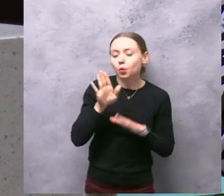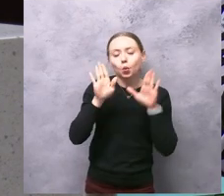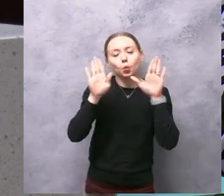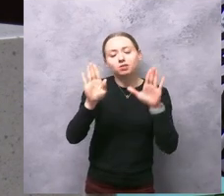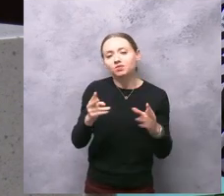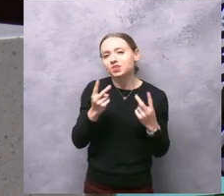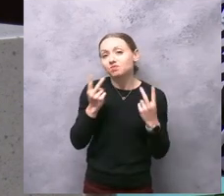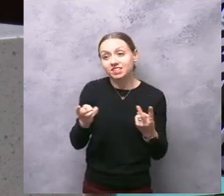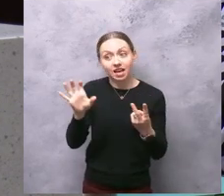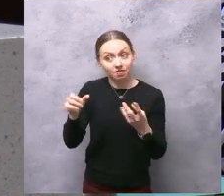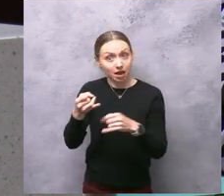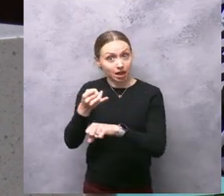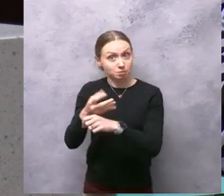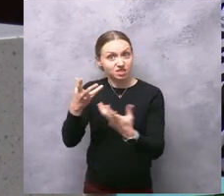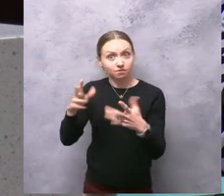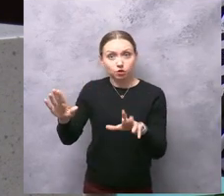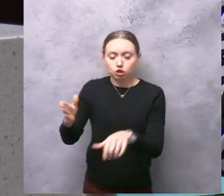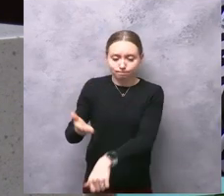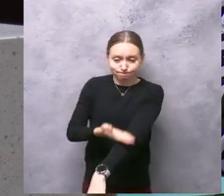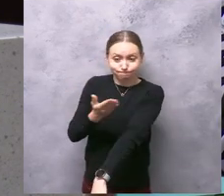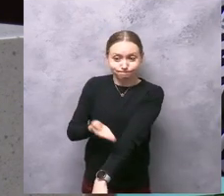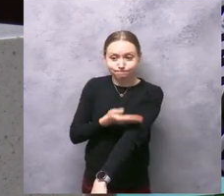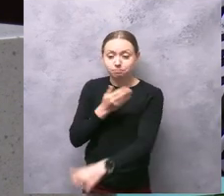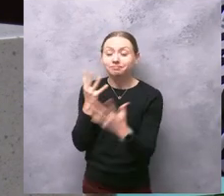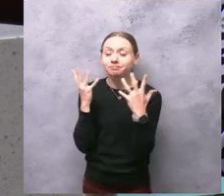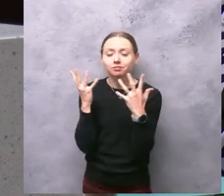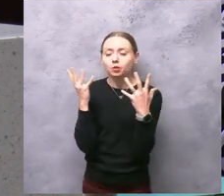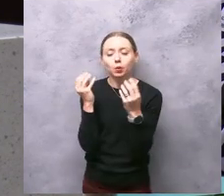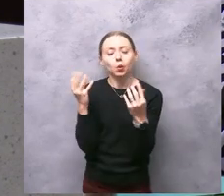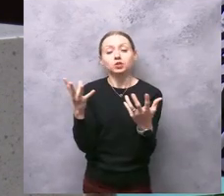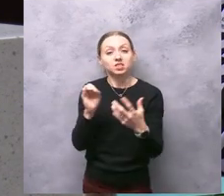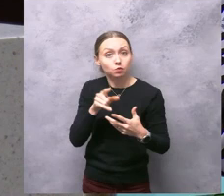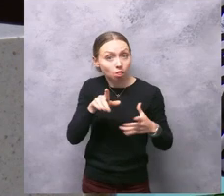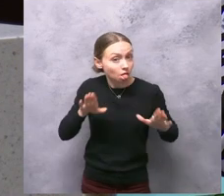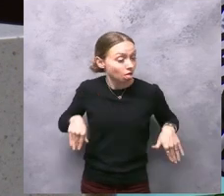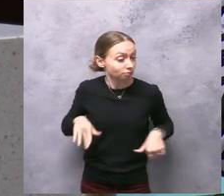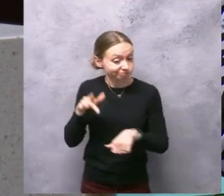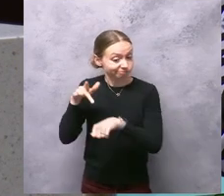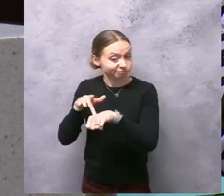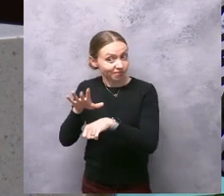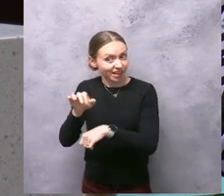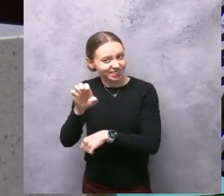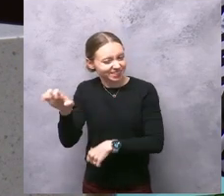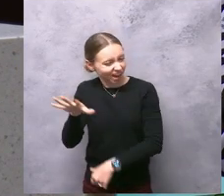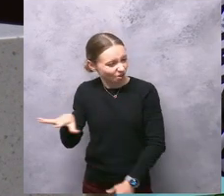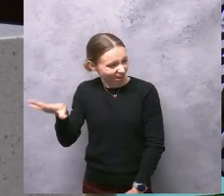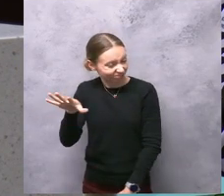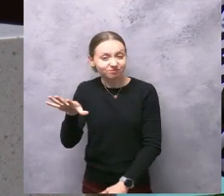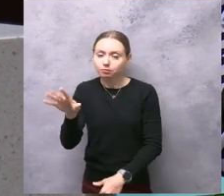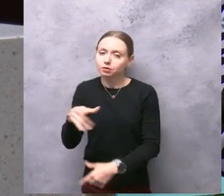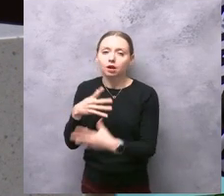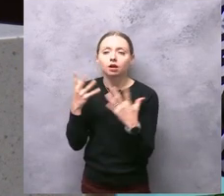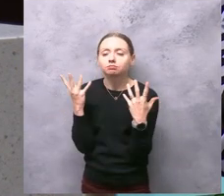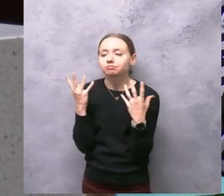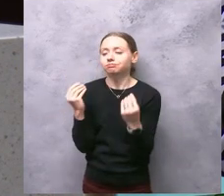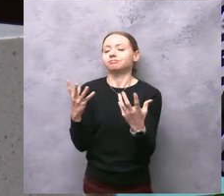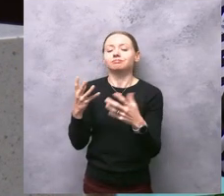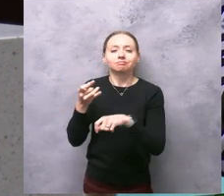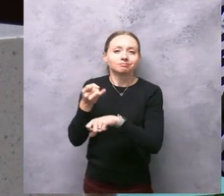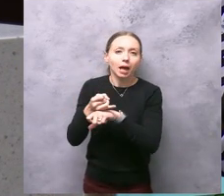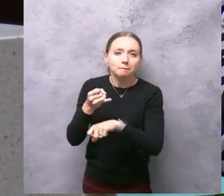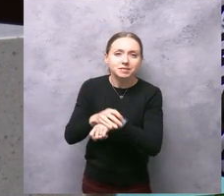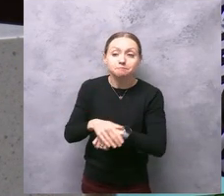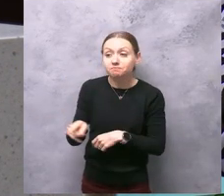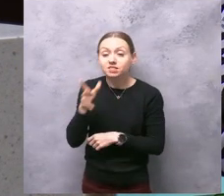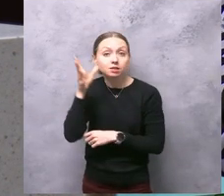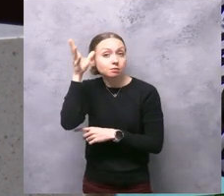been redone. It is gorgeous. If you have not had a chance to be there on the east side of the district, it is a stunning campus. The parents